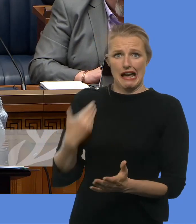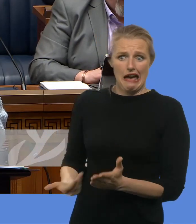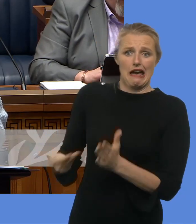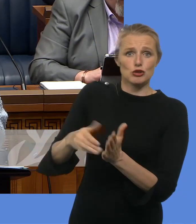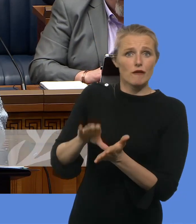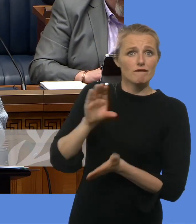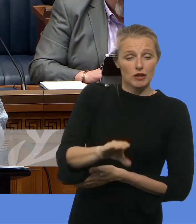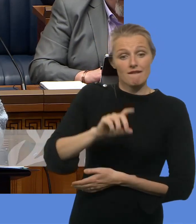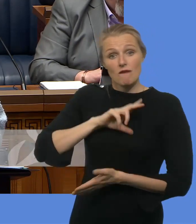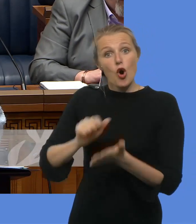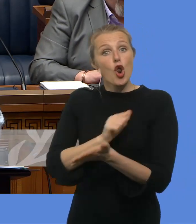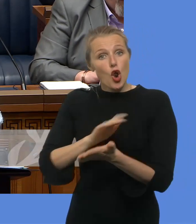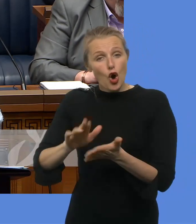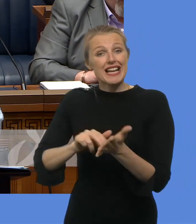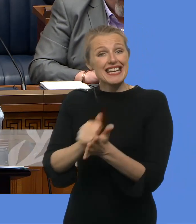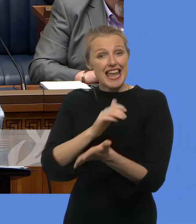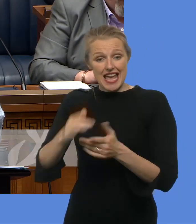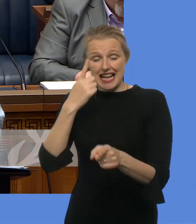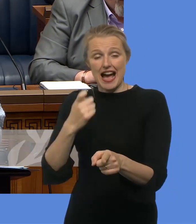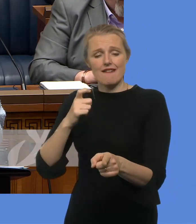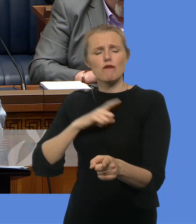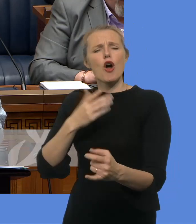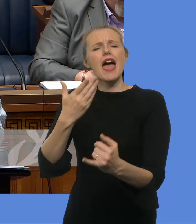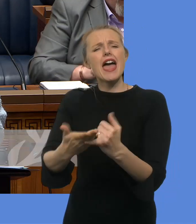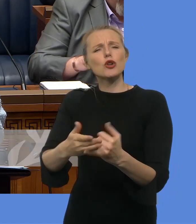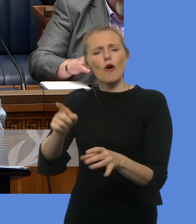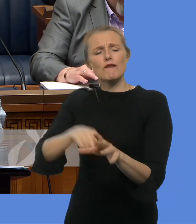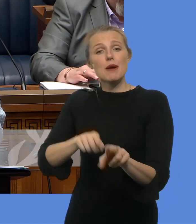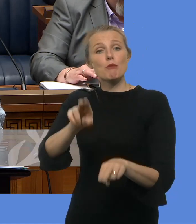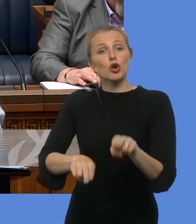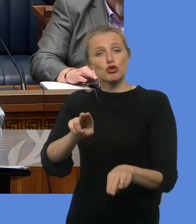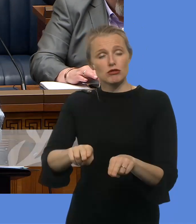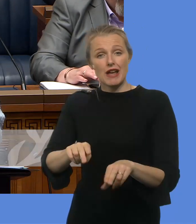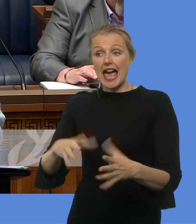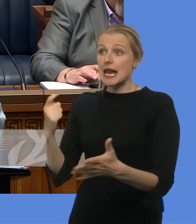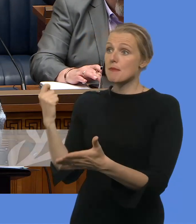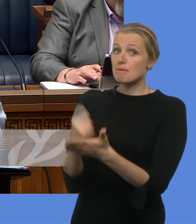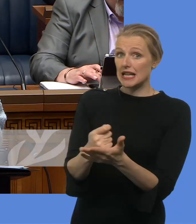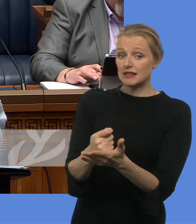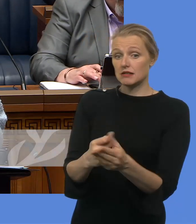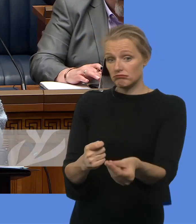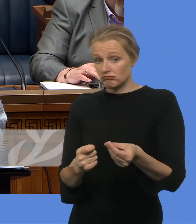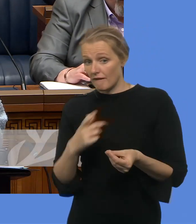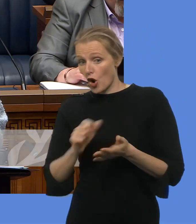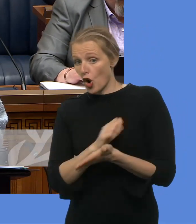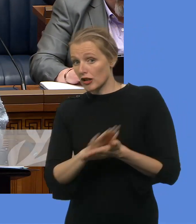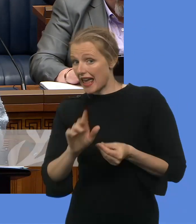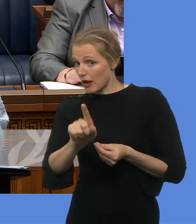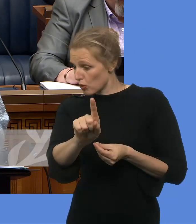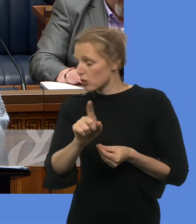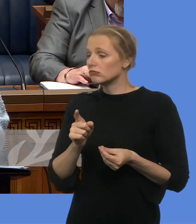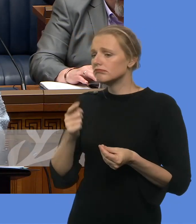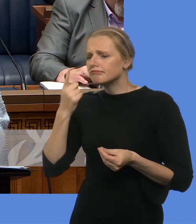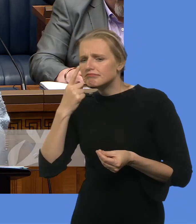relation to Lough Neagh as part of the in-year monitoring process, and any bids that would be made would be considered in the context of the funding available,